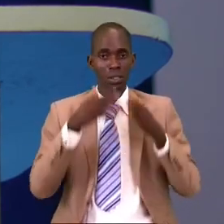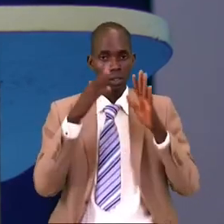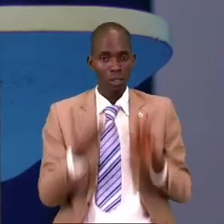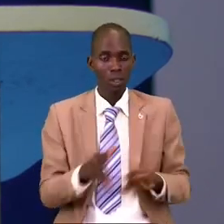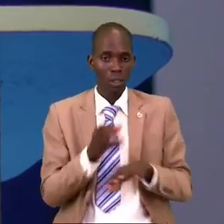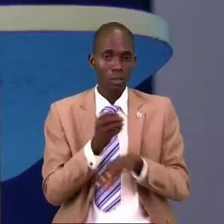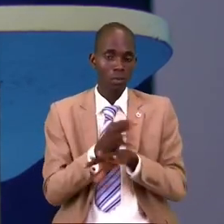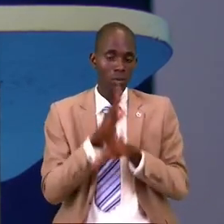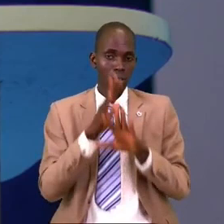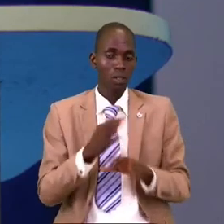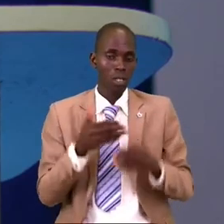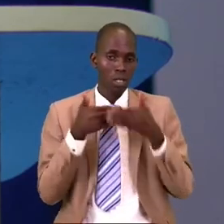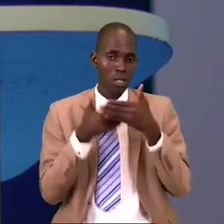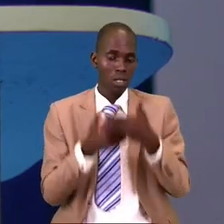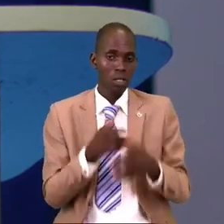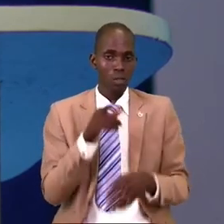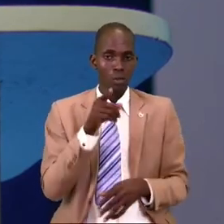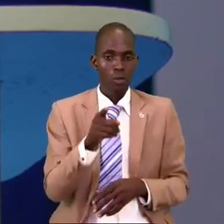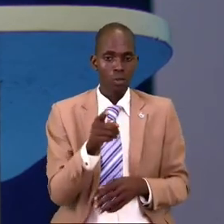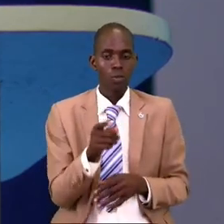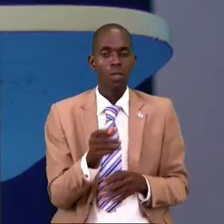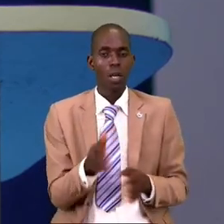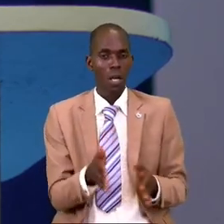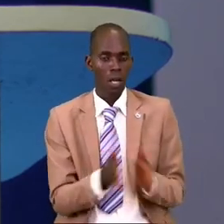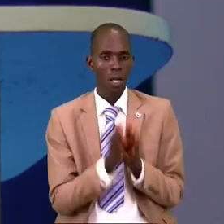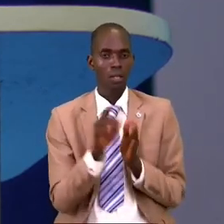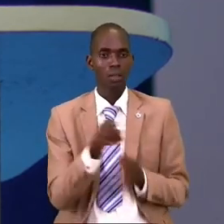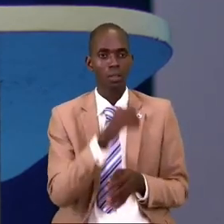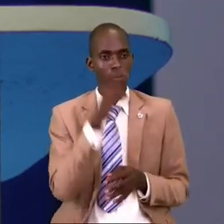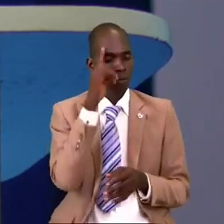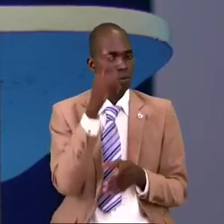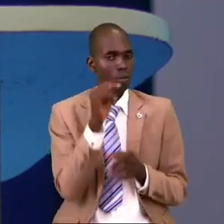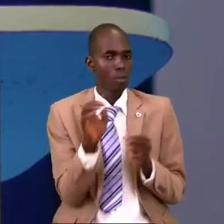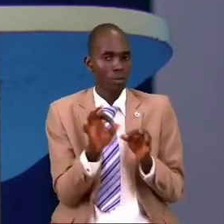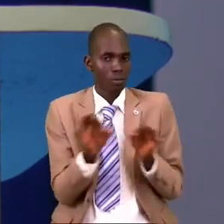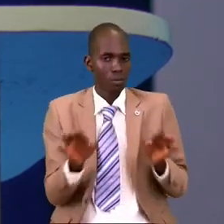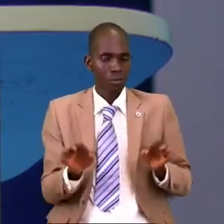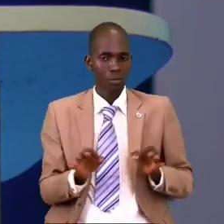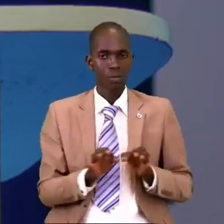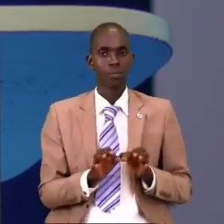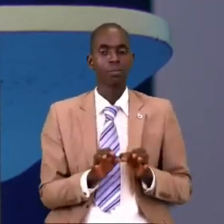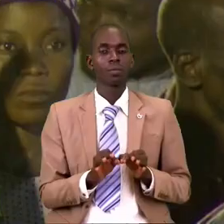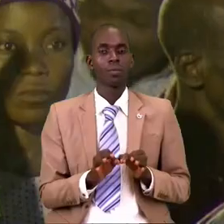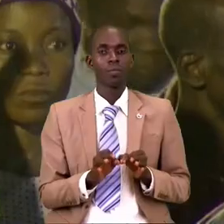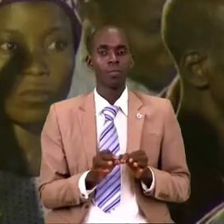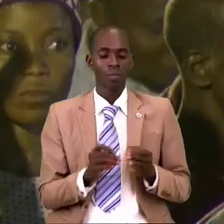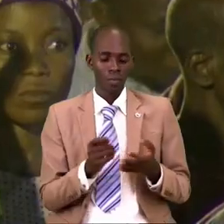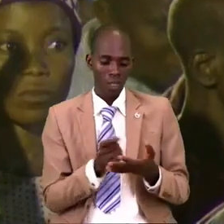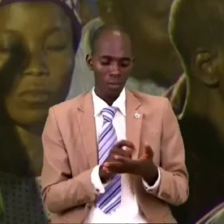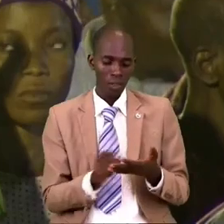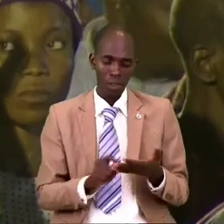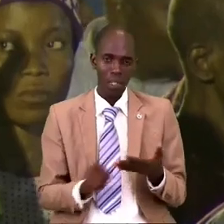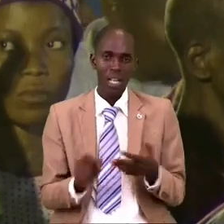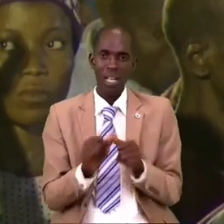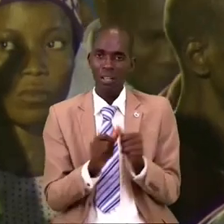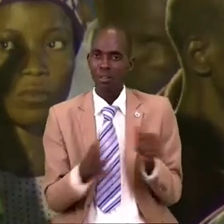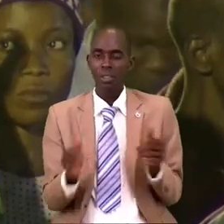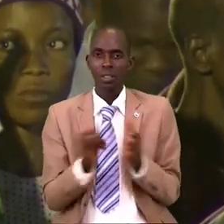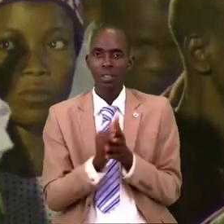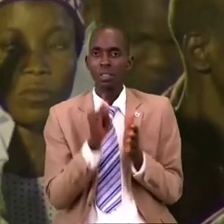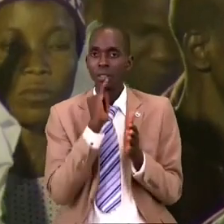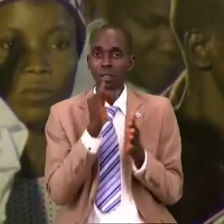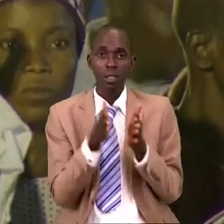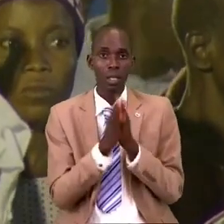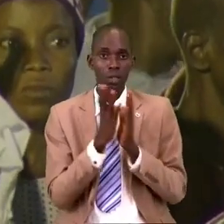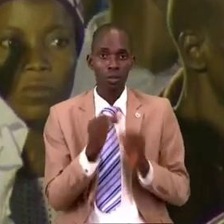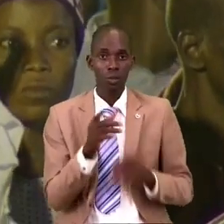Those online, you can also fill the form by clicking the link below